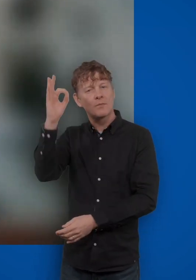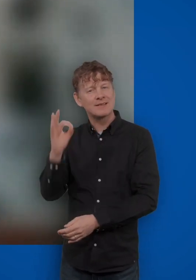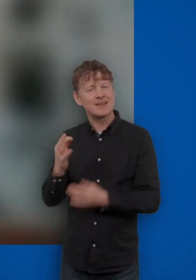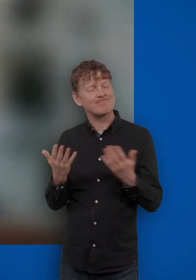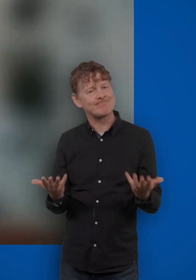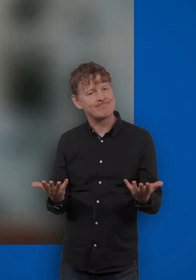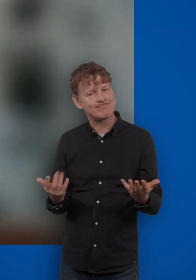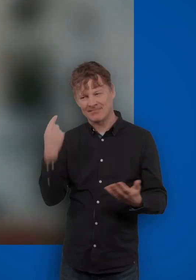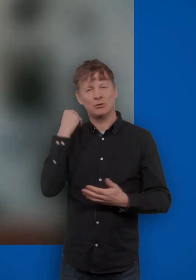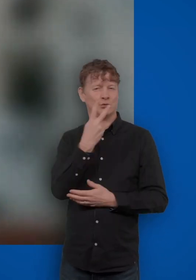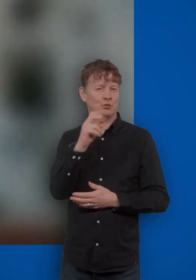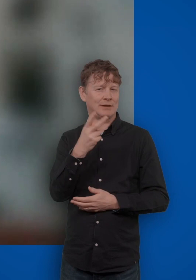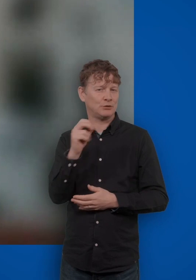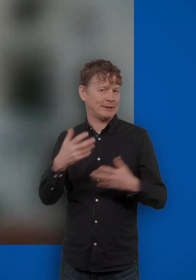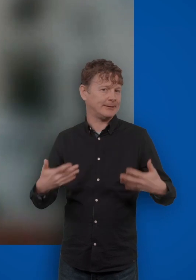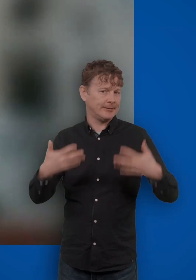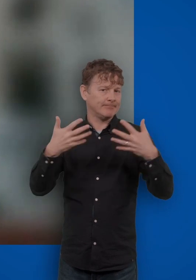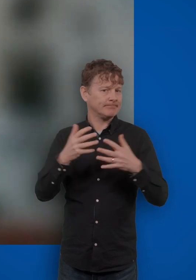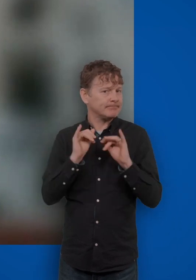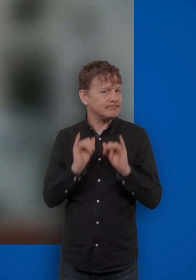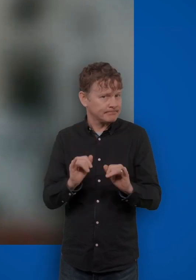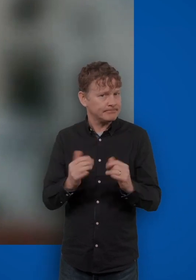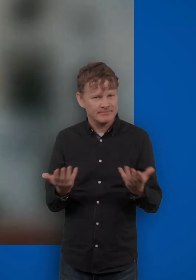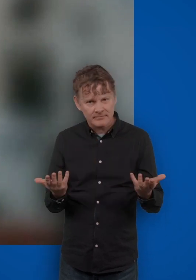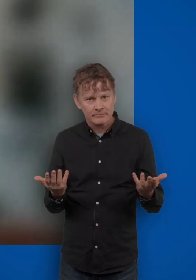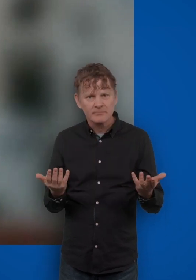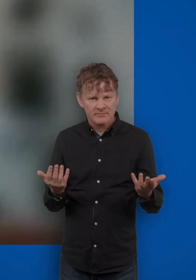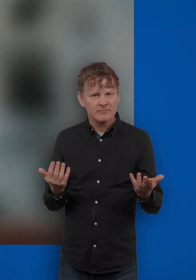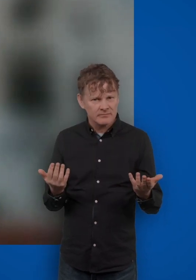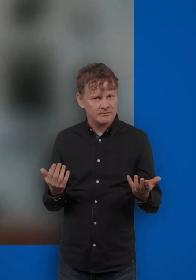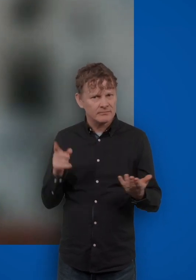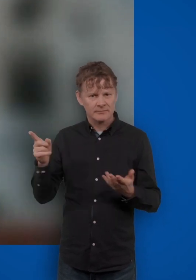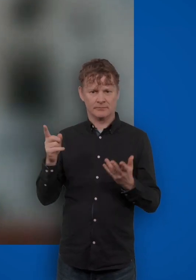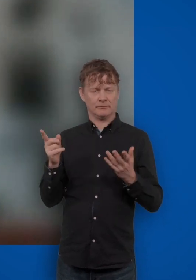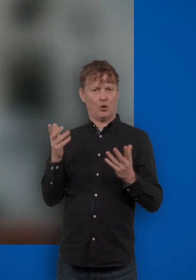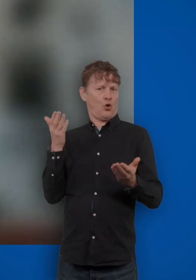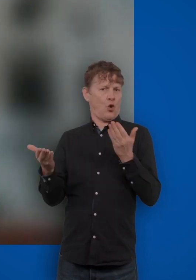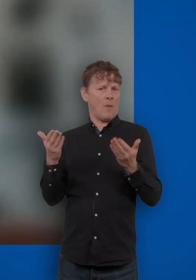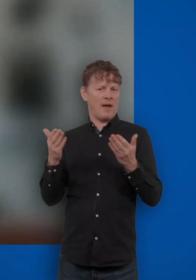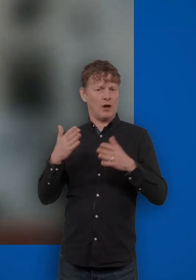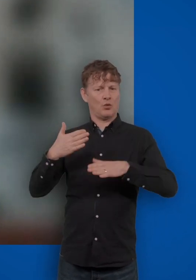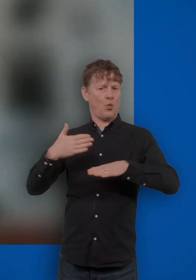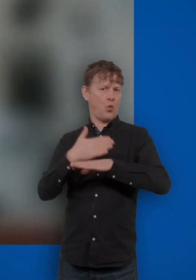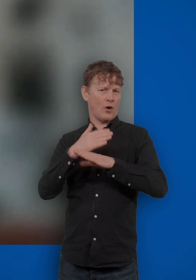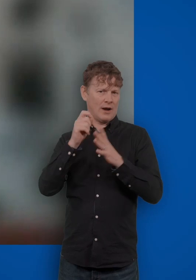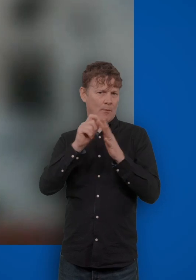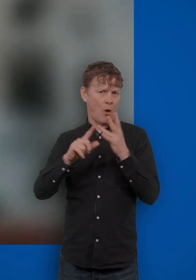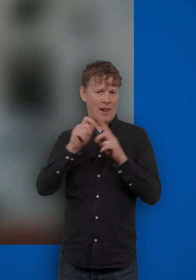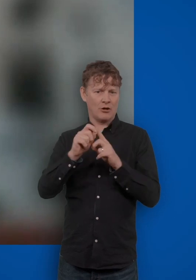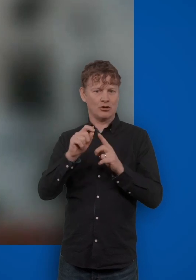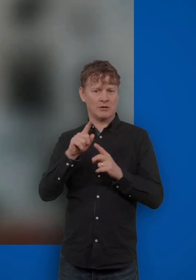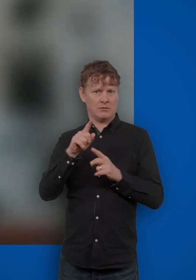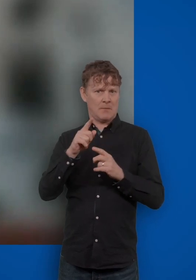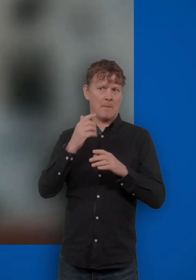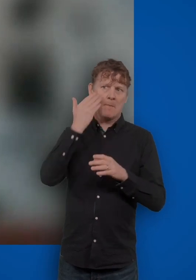workforce in 2020. And that's as compared to the total working population of people from Black and